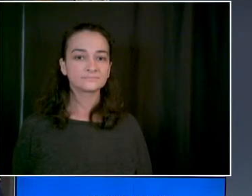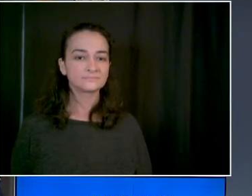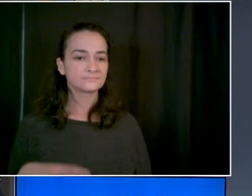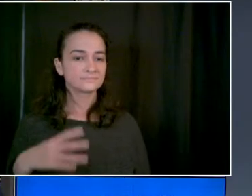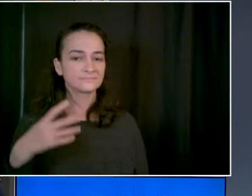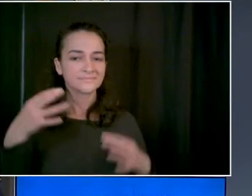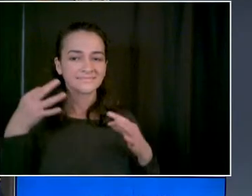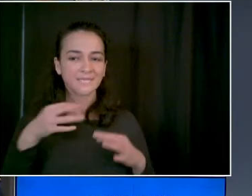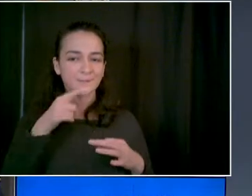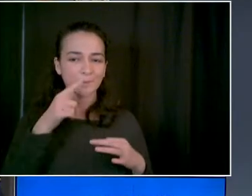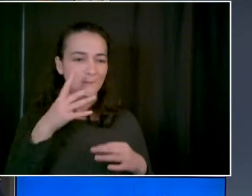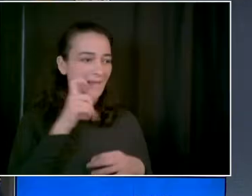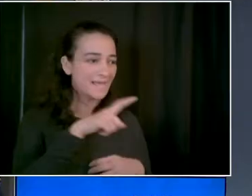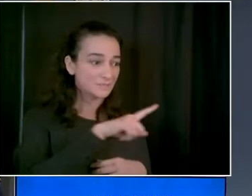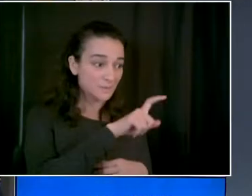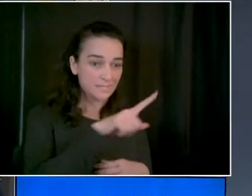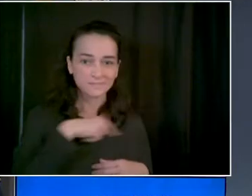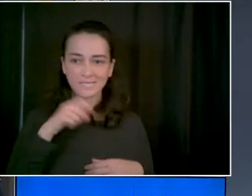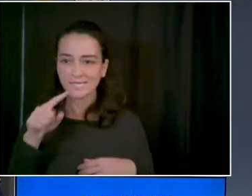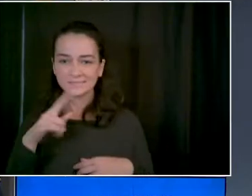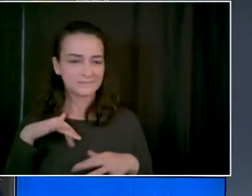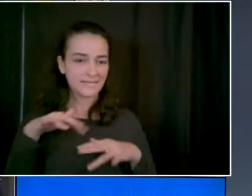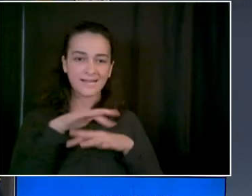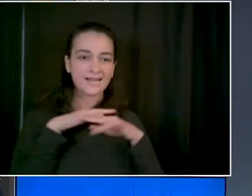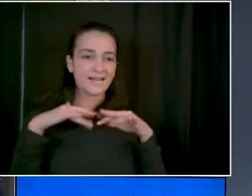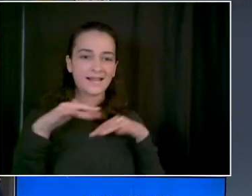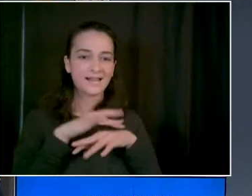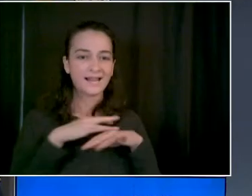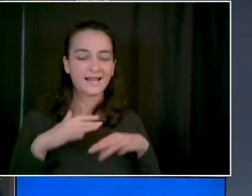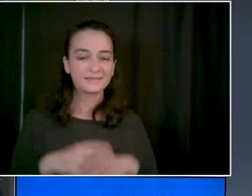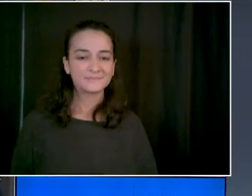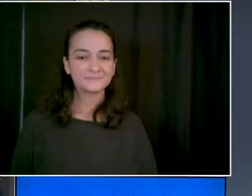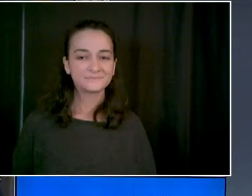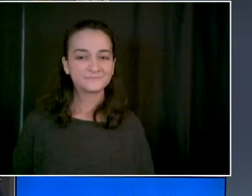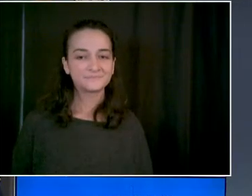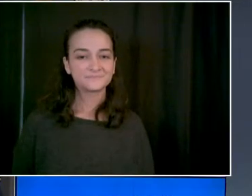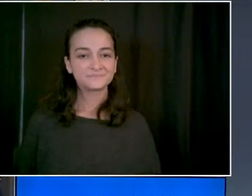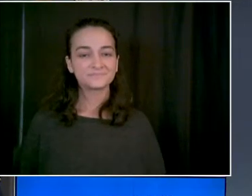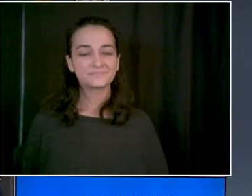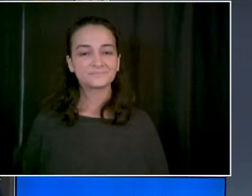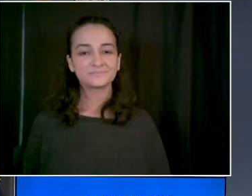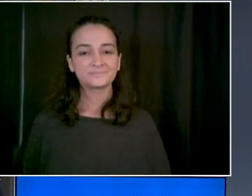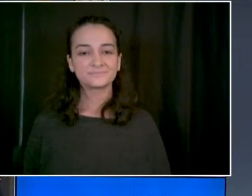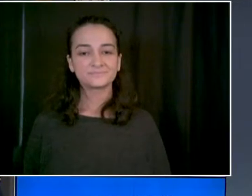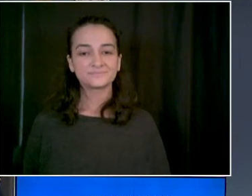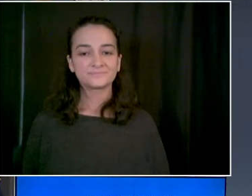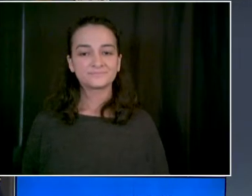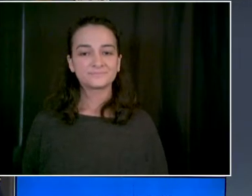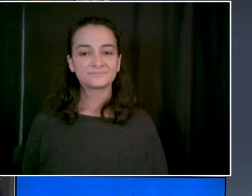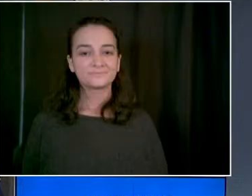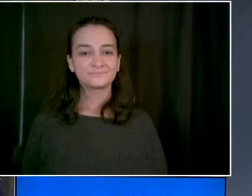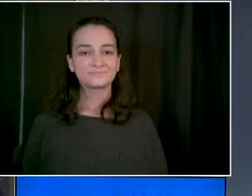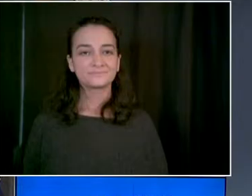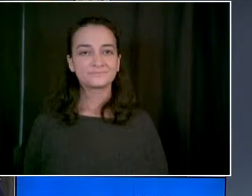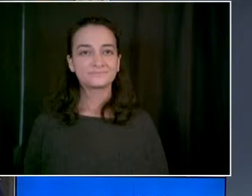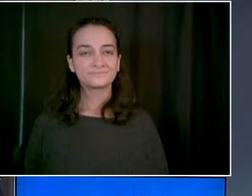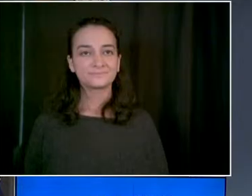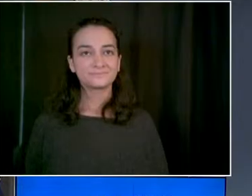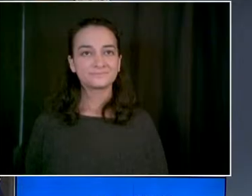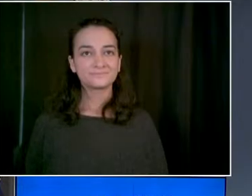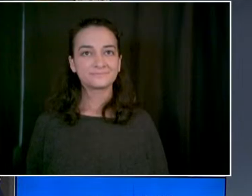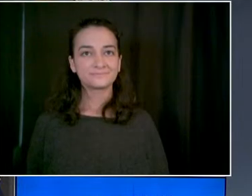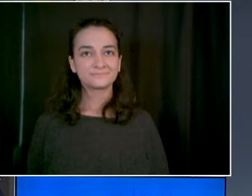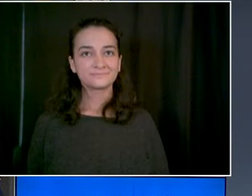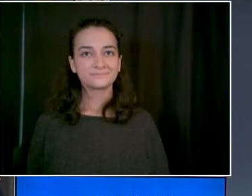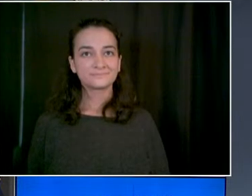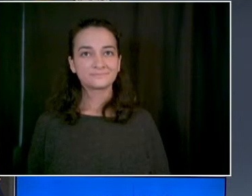Chris. Great. Let's do me next. Asking about, so we profiled ACS on our Monday paper. Yes. And just